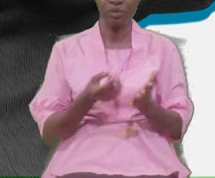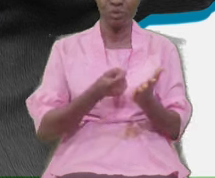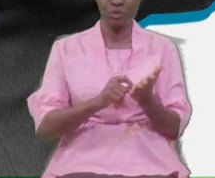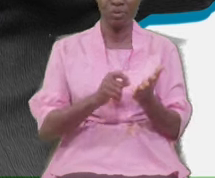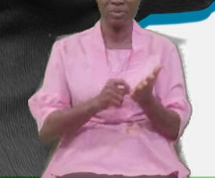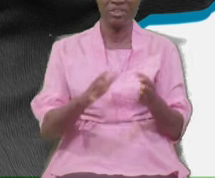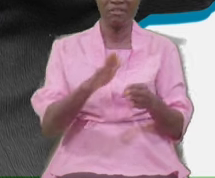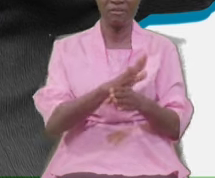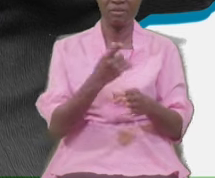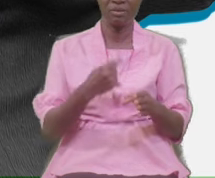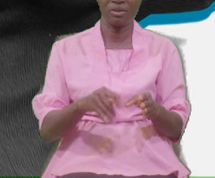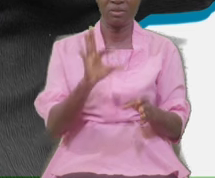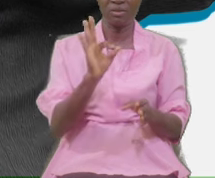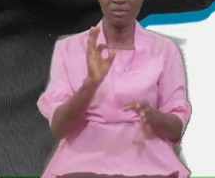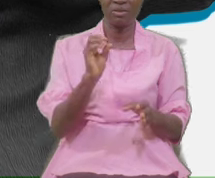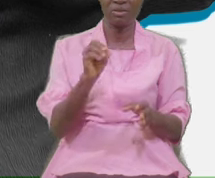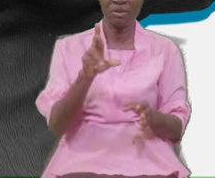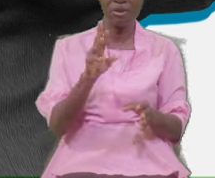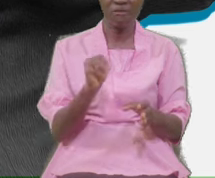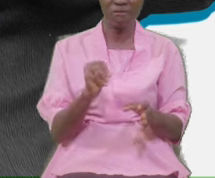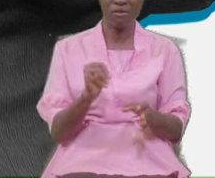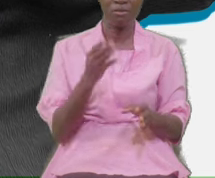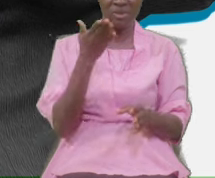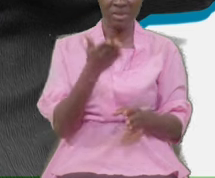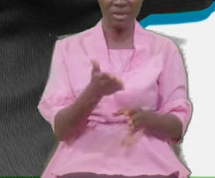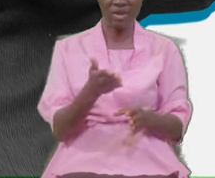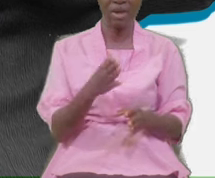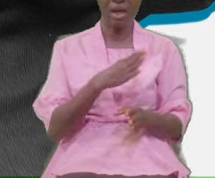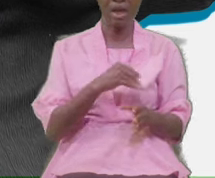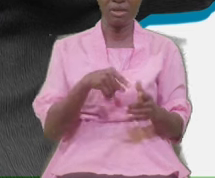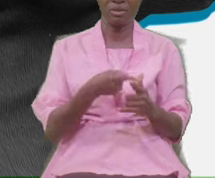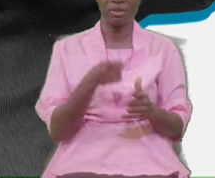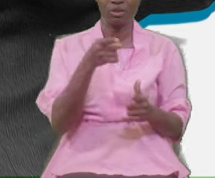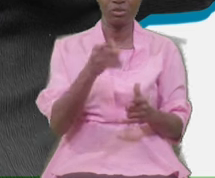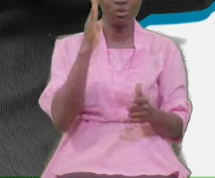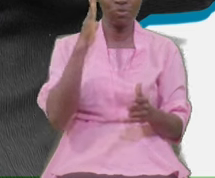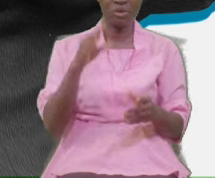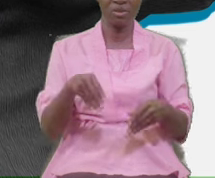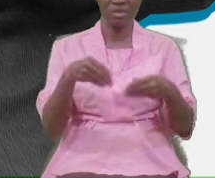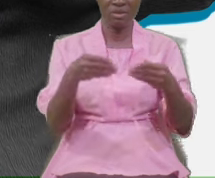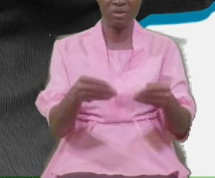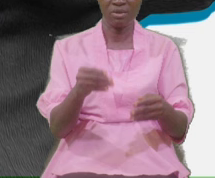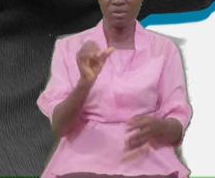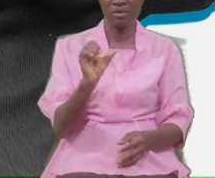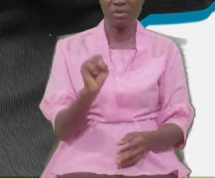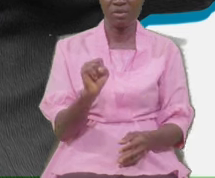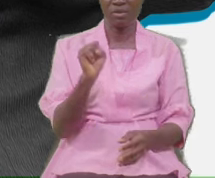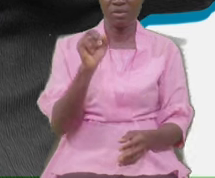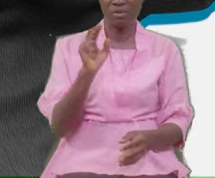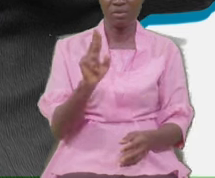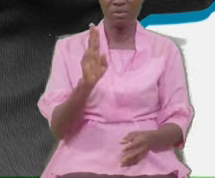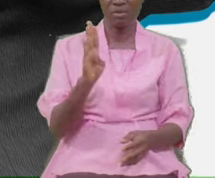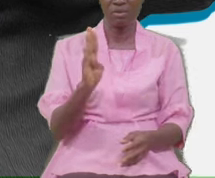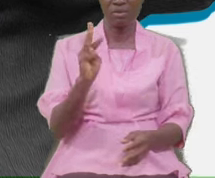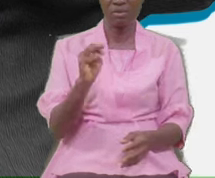the link then online be able to